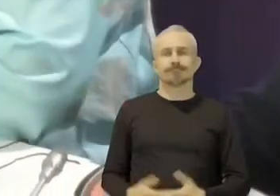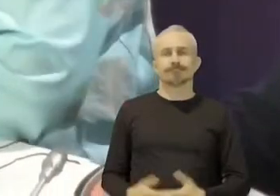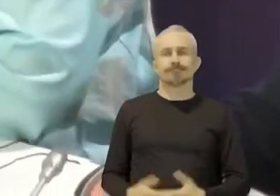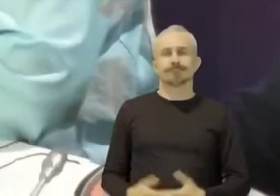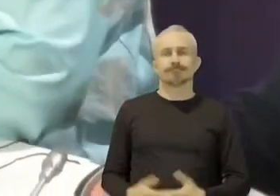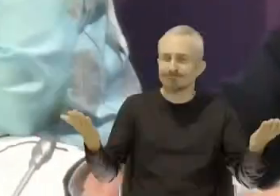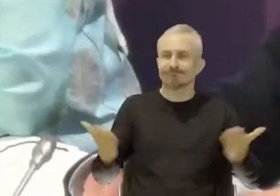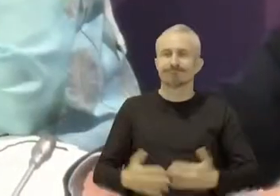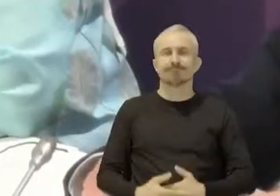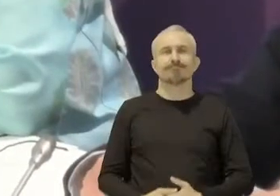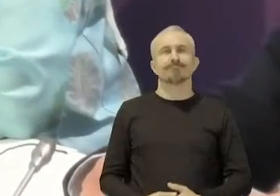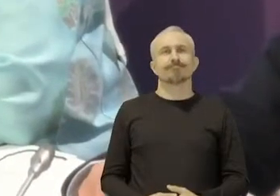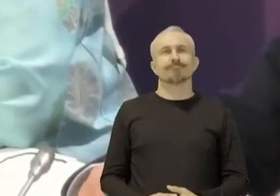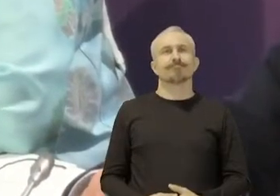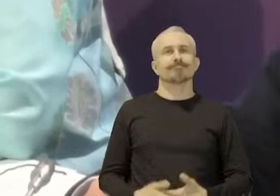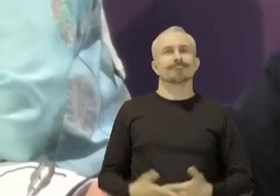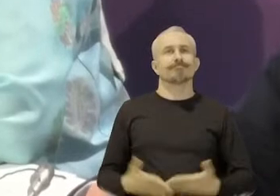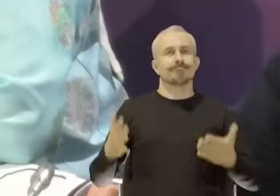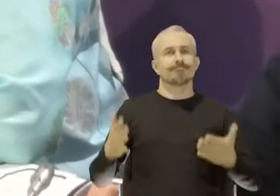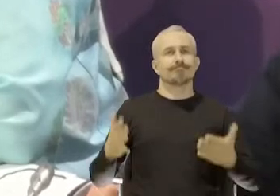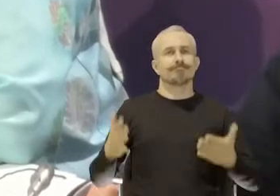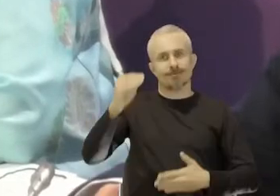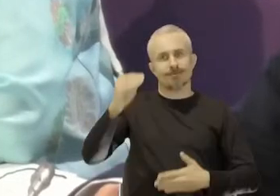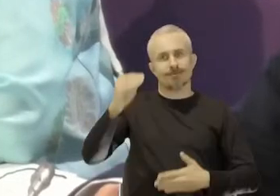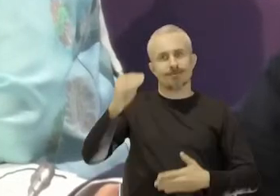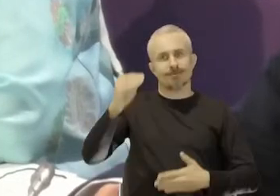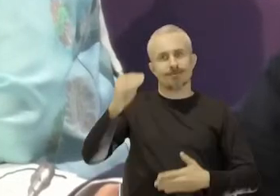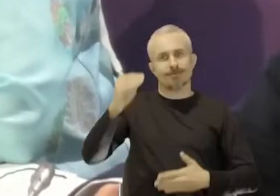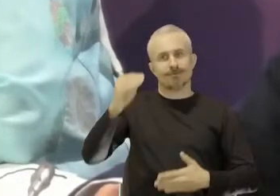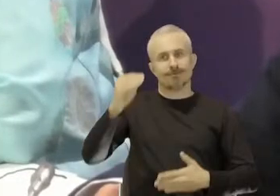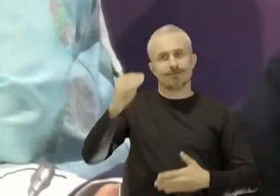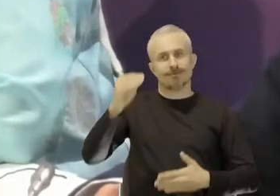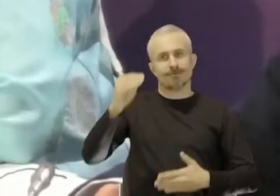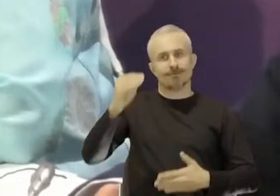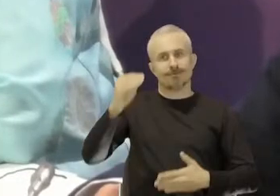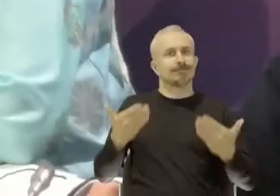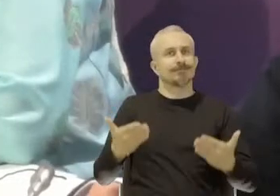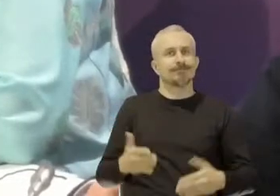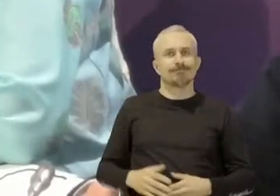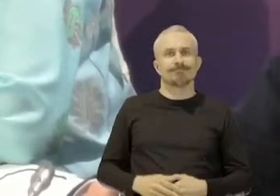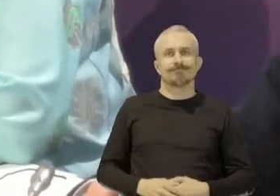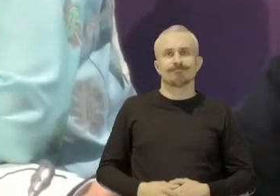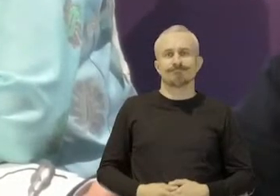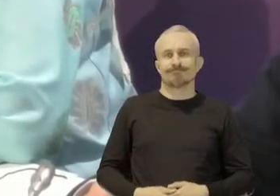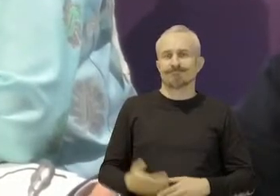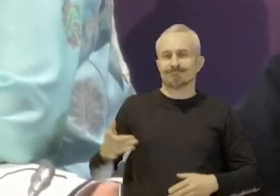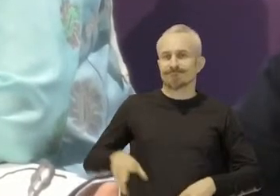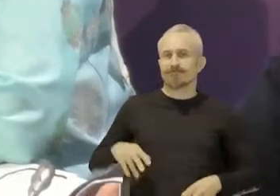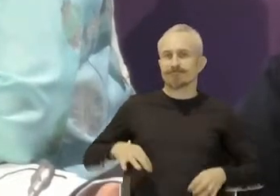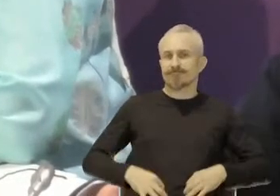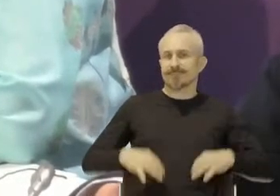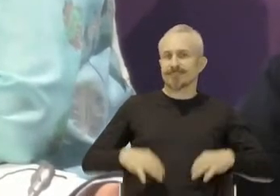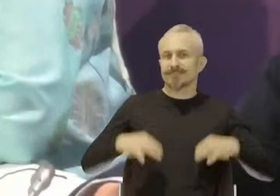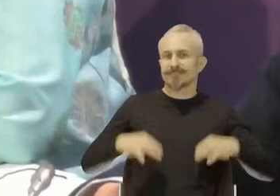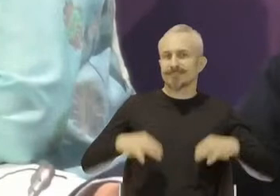Honourable Malgorzata Jorisinka Jeninak, Secretary of State at the Ministry of Funds and Regional Policy and